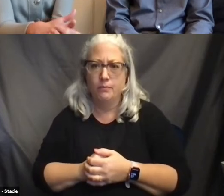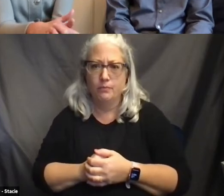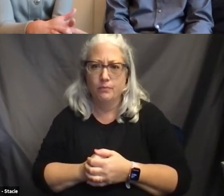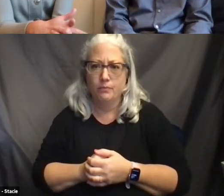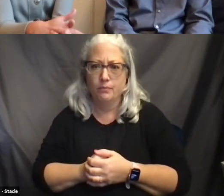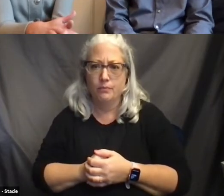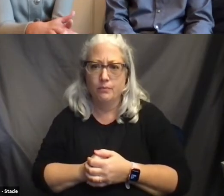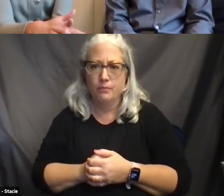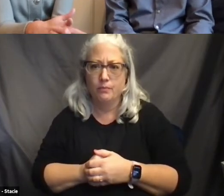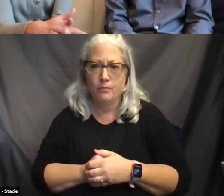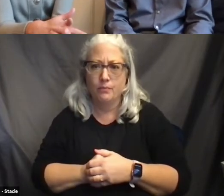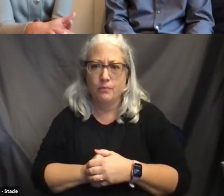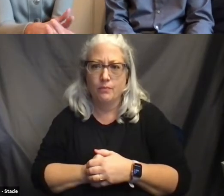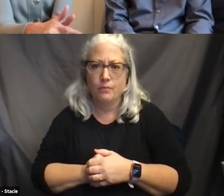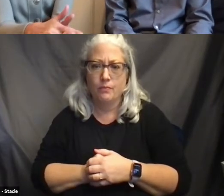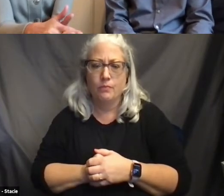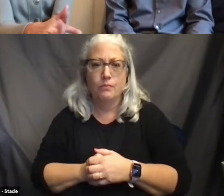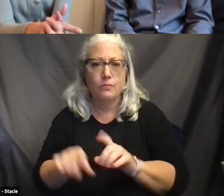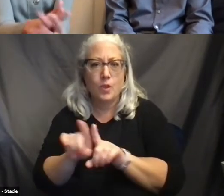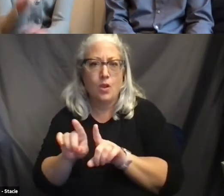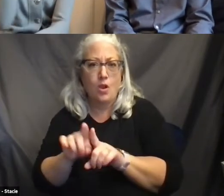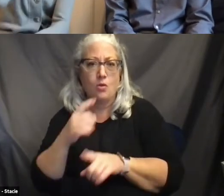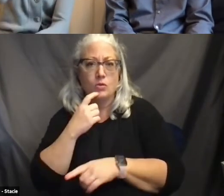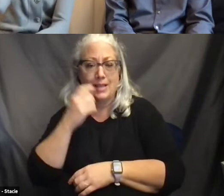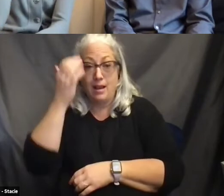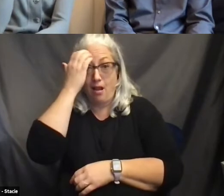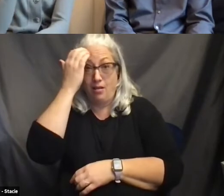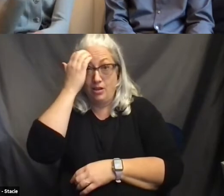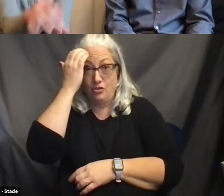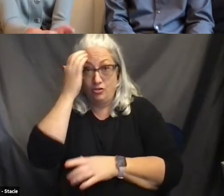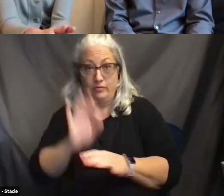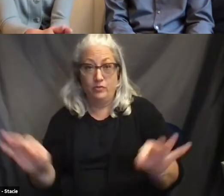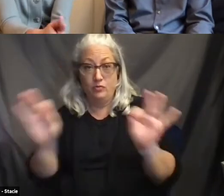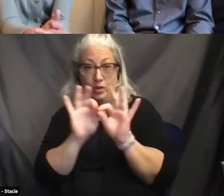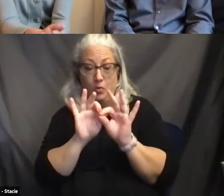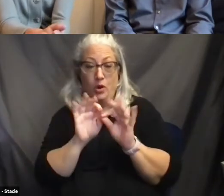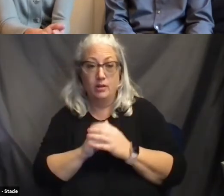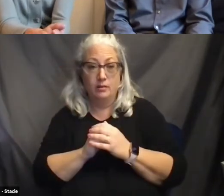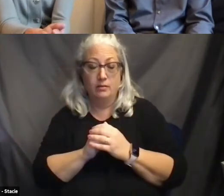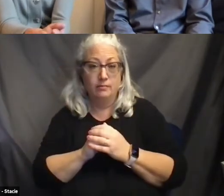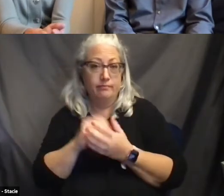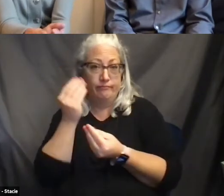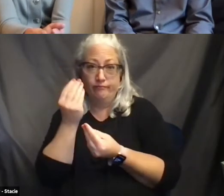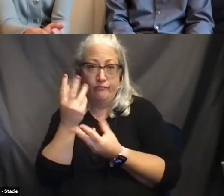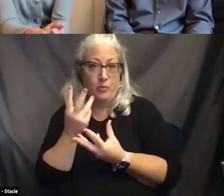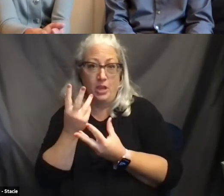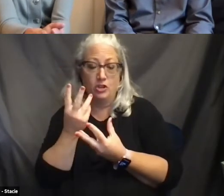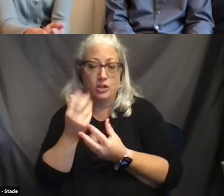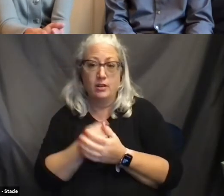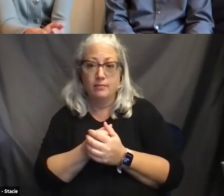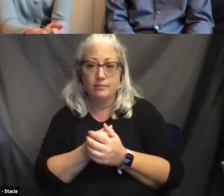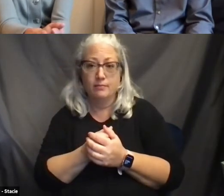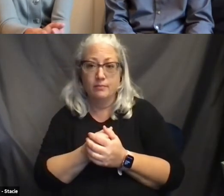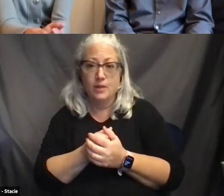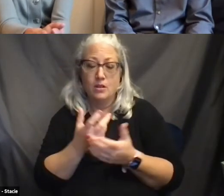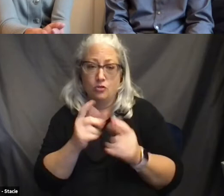say. I also say knowledge is important. So, I mean, one of the best things you can do is try to take the